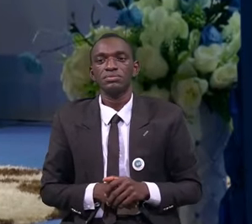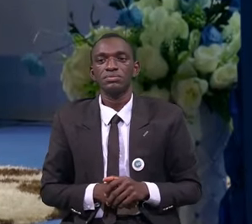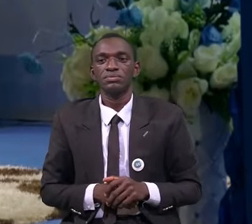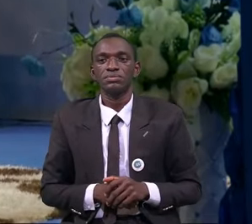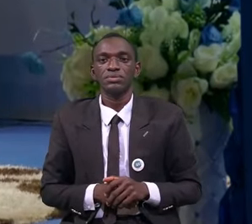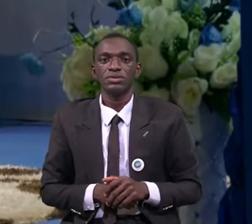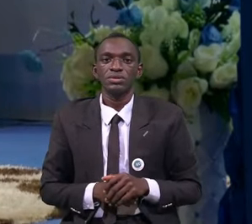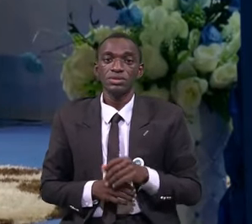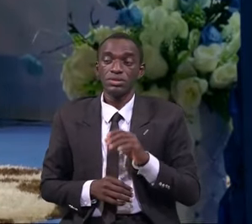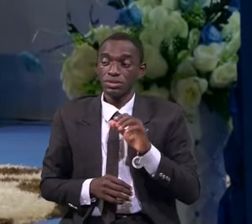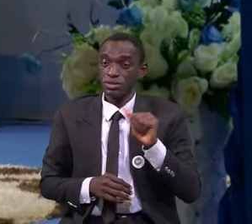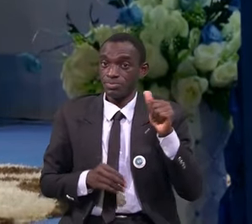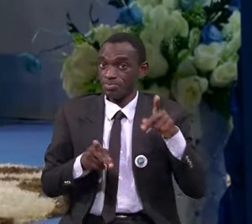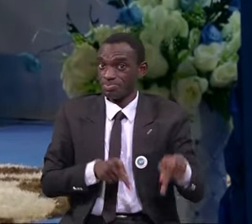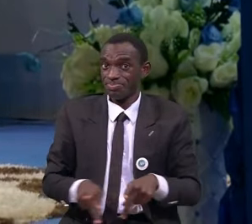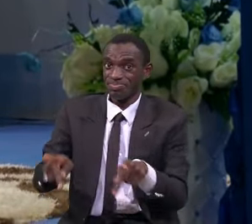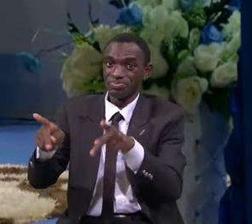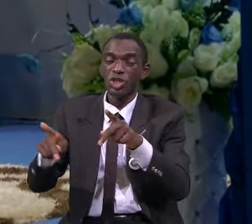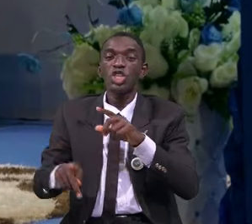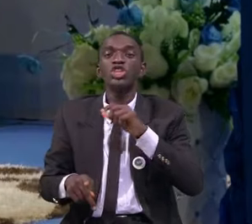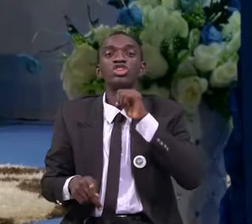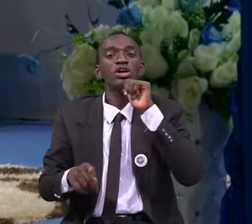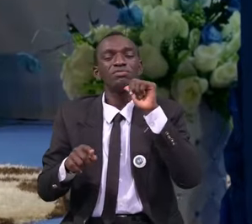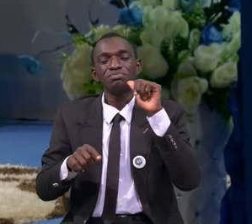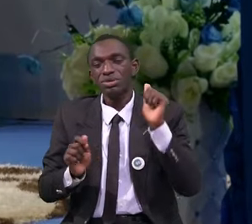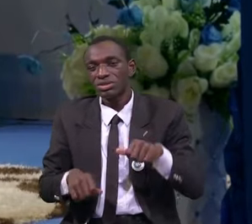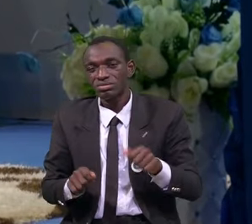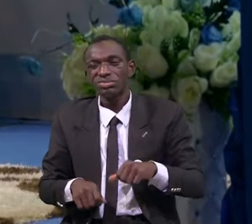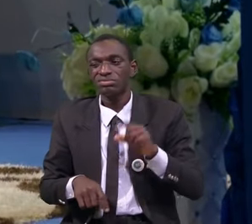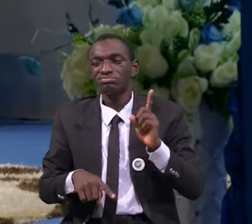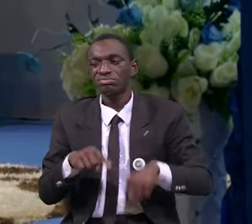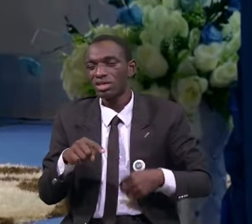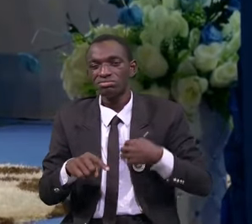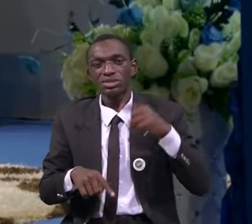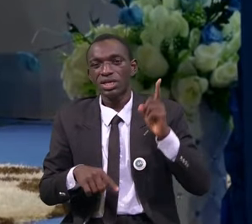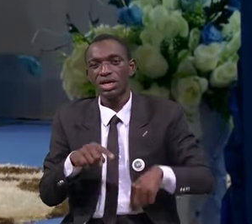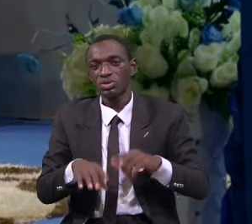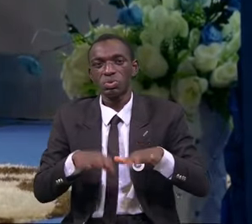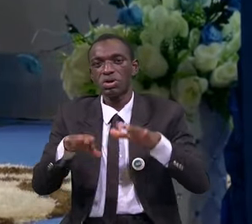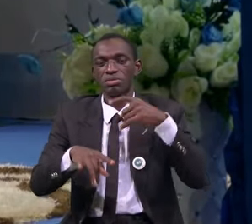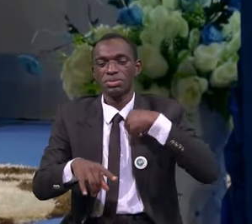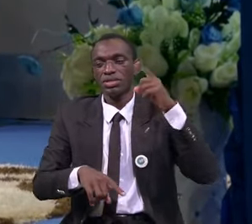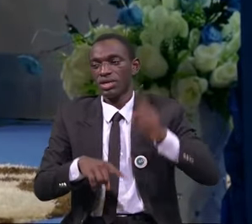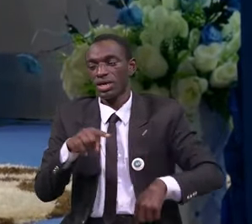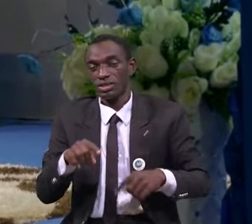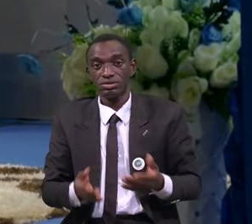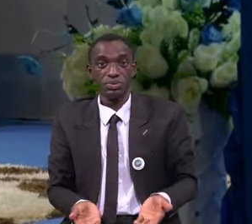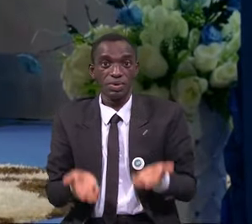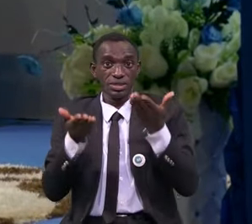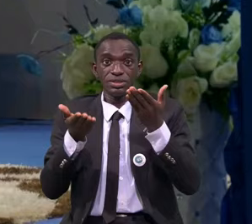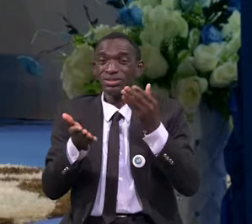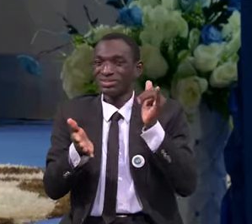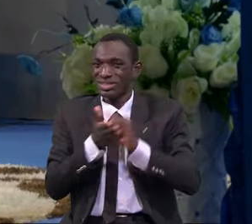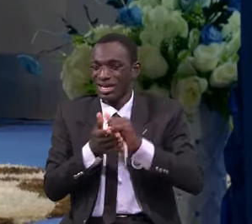A path of impossibility, I cannot walk, I cannot rise, that path had been in